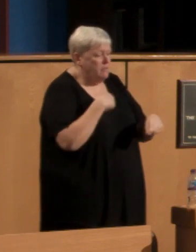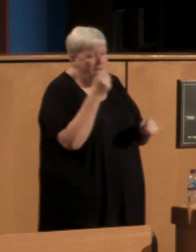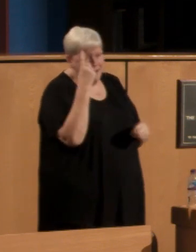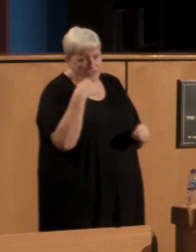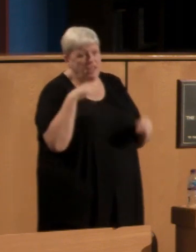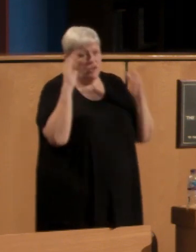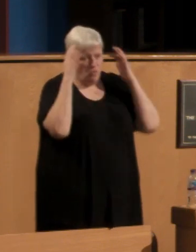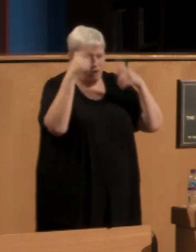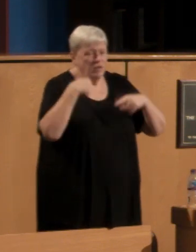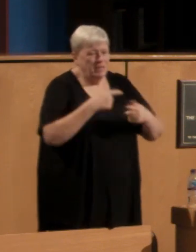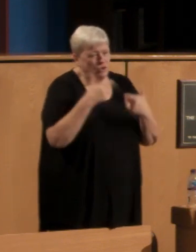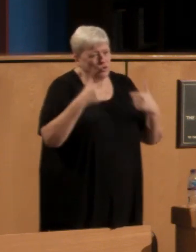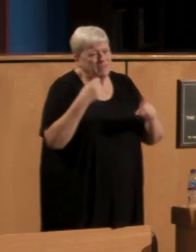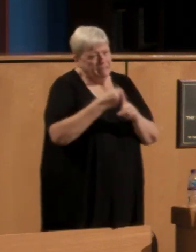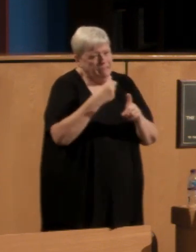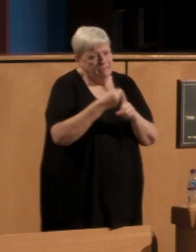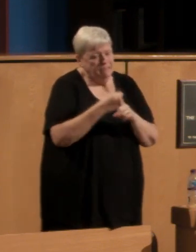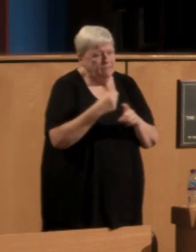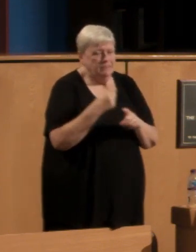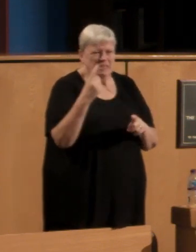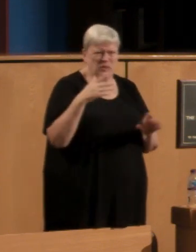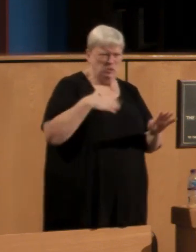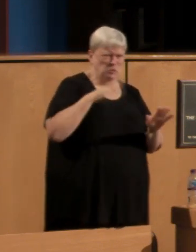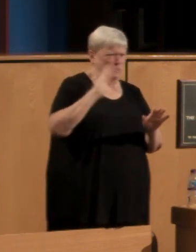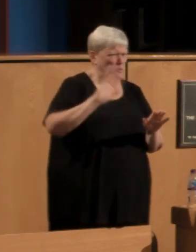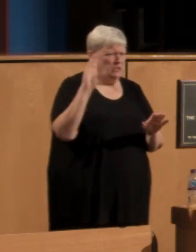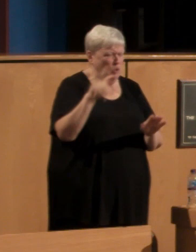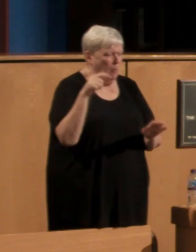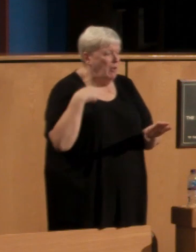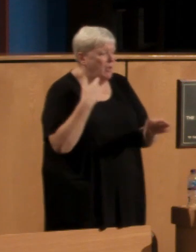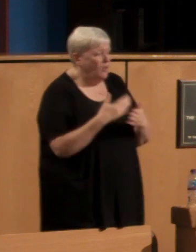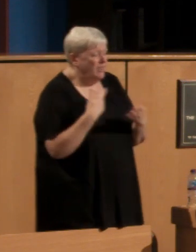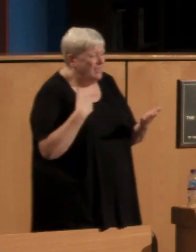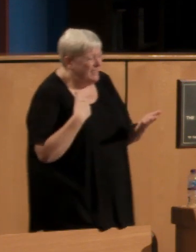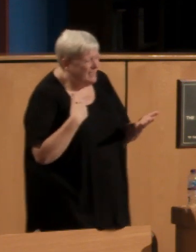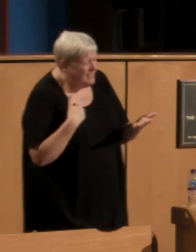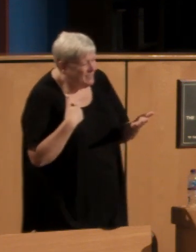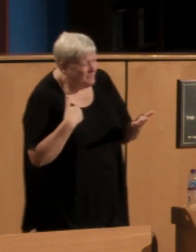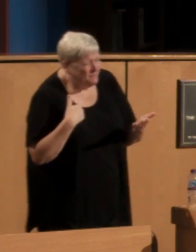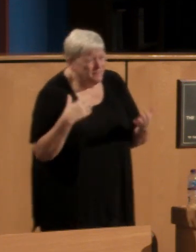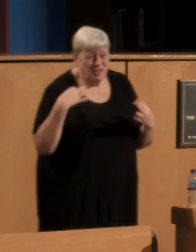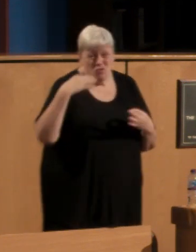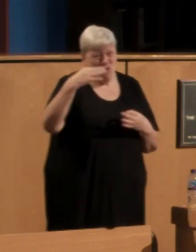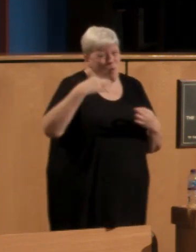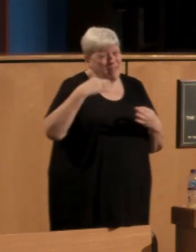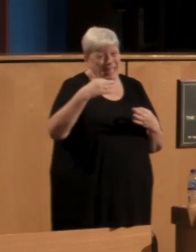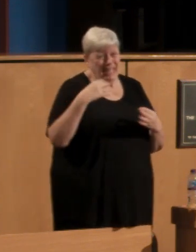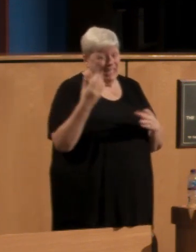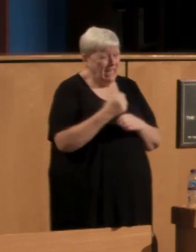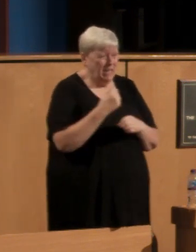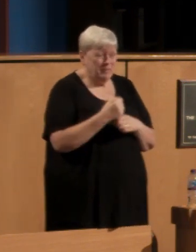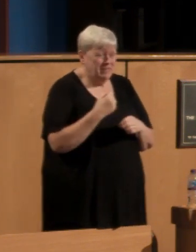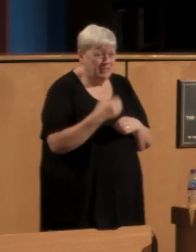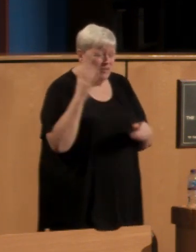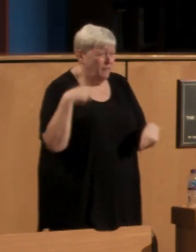of being too heavy-handed. It's something I really dislike in a lot of things. But on the other hand, especially in role-playing games, sometimes you have to be a bit heavy-handed, whether